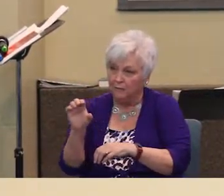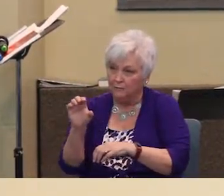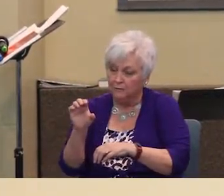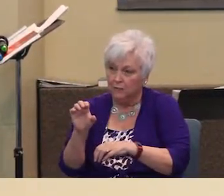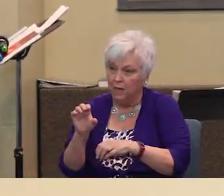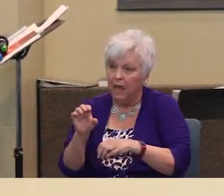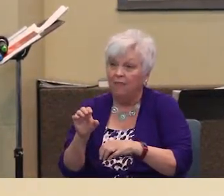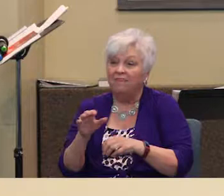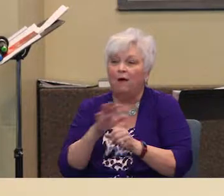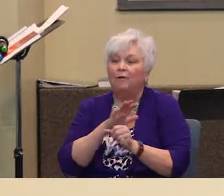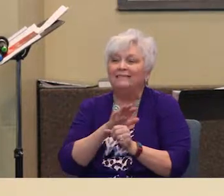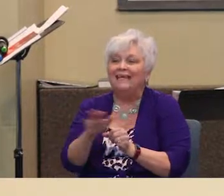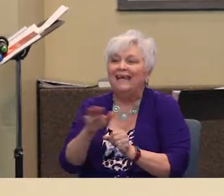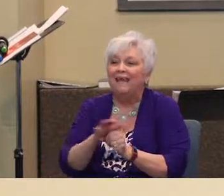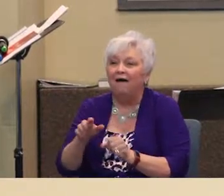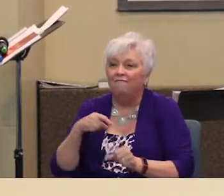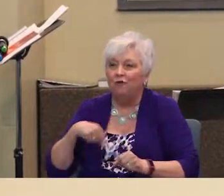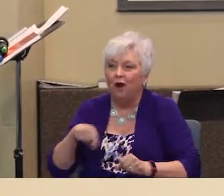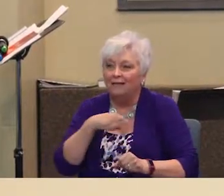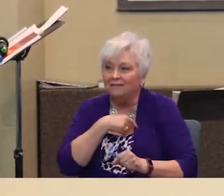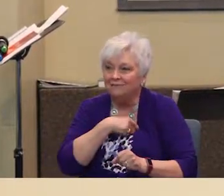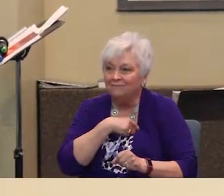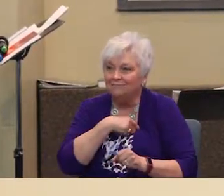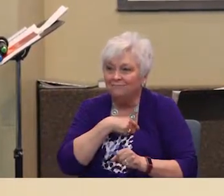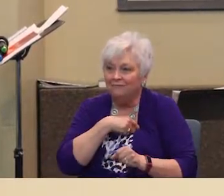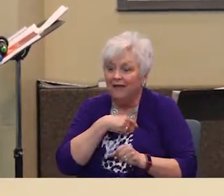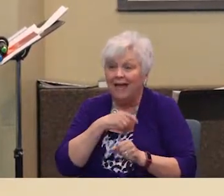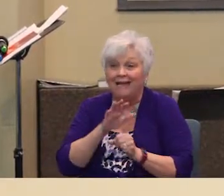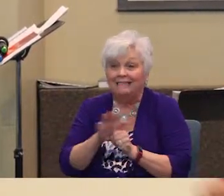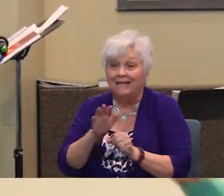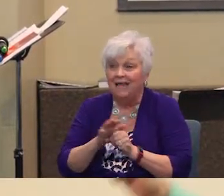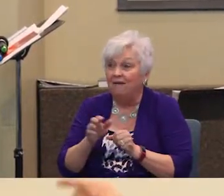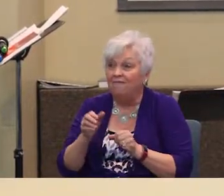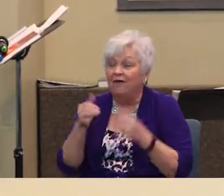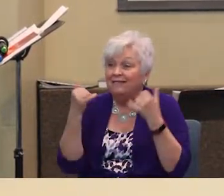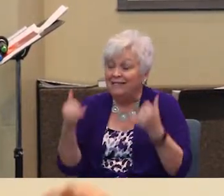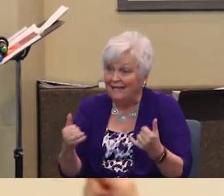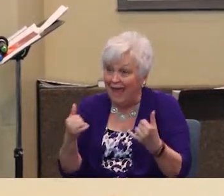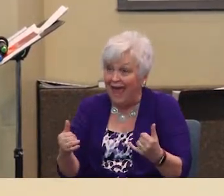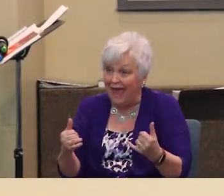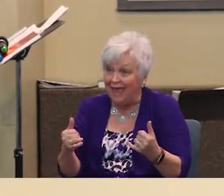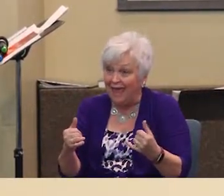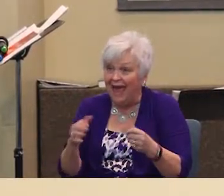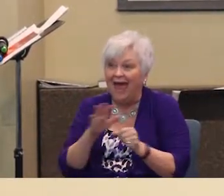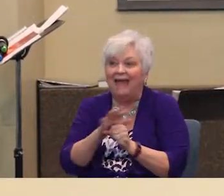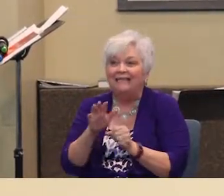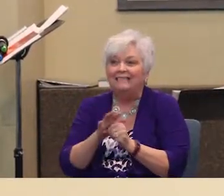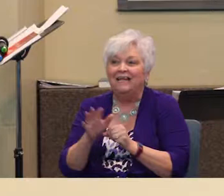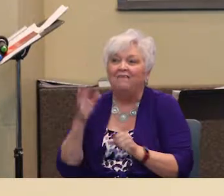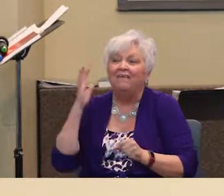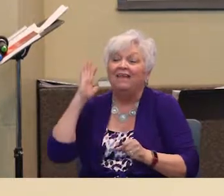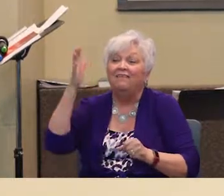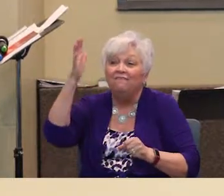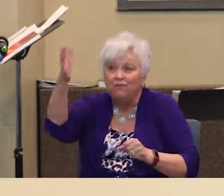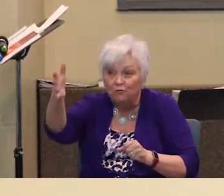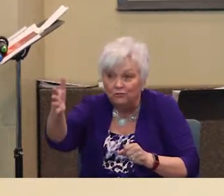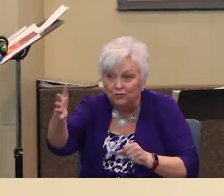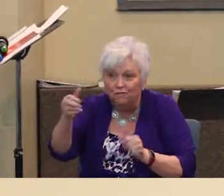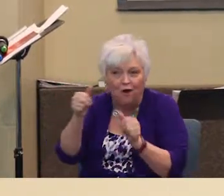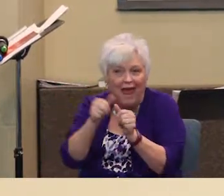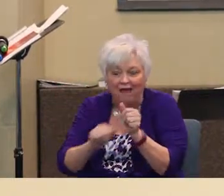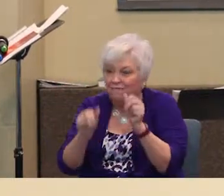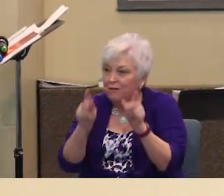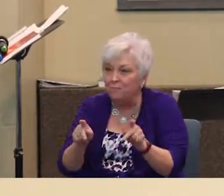enough for everyone back then. It's enough for everyone today, and it's enough for everyone until Christ returns. It